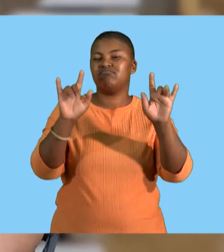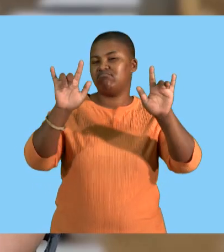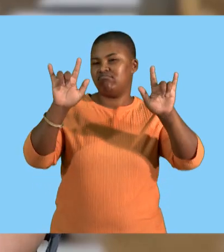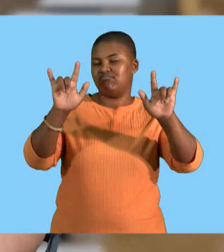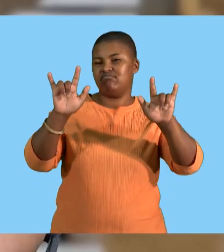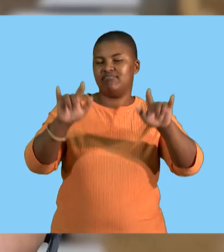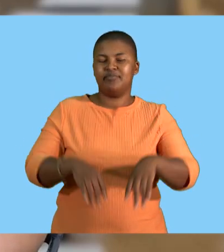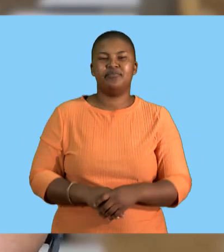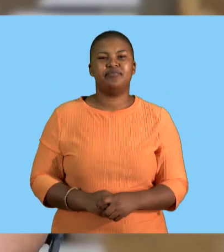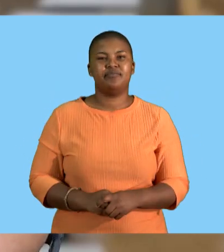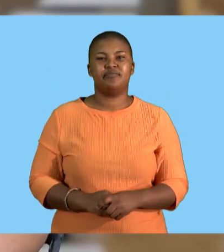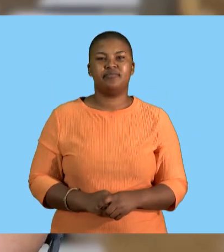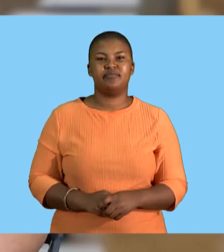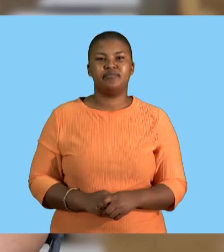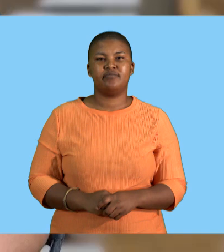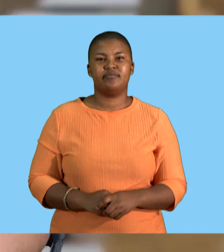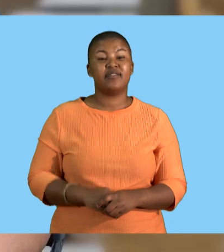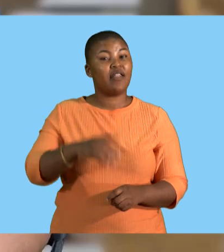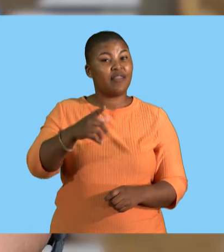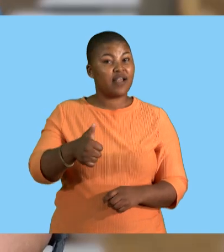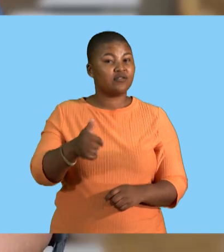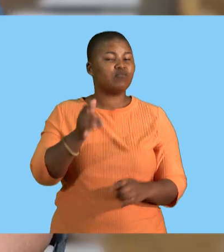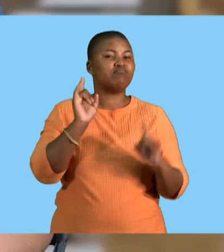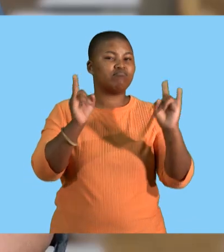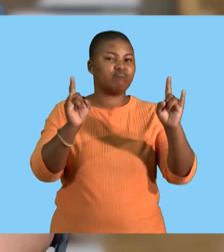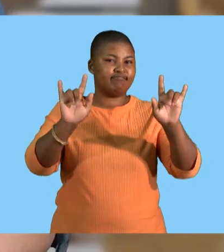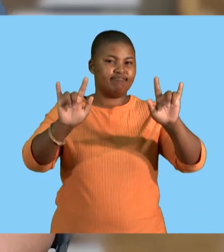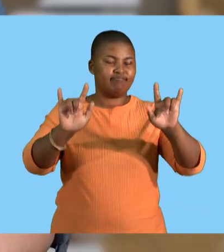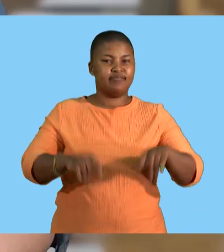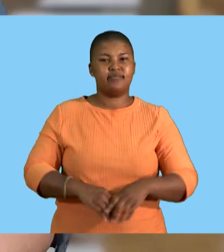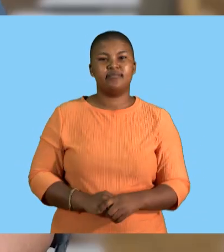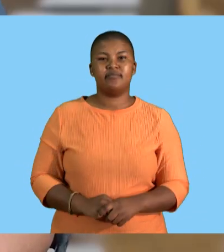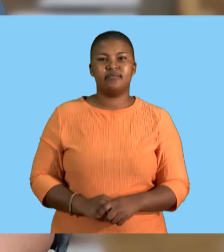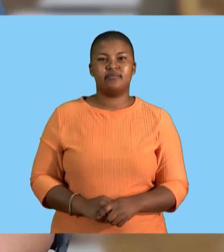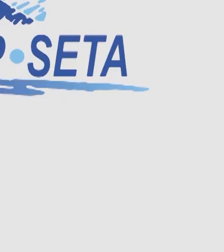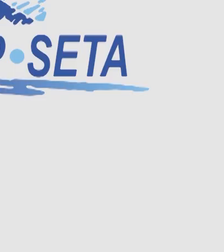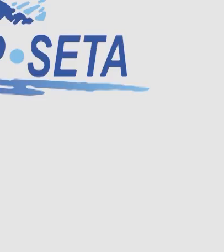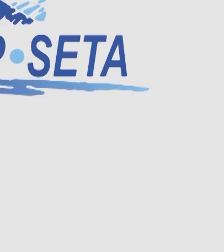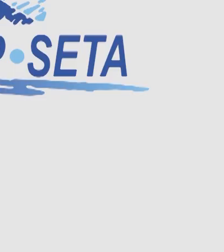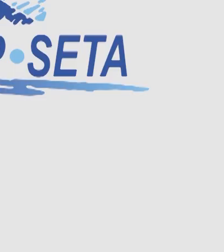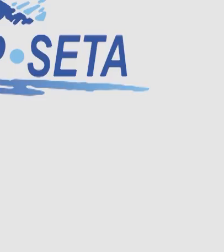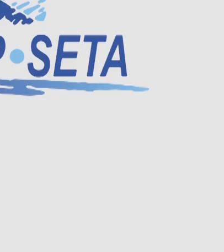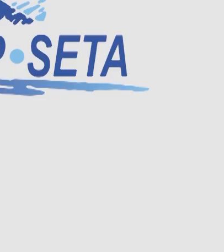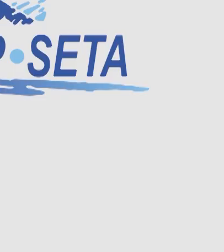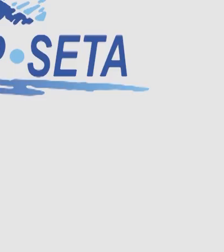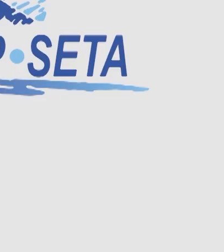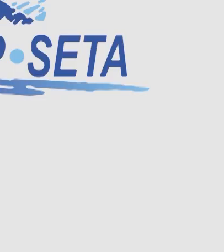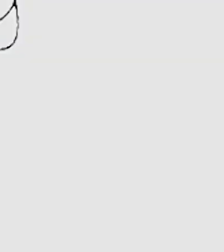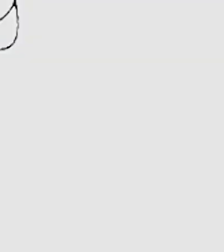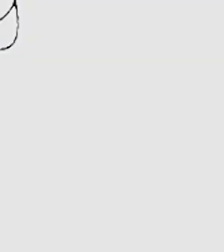Hope to see you again with the next one. Stay blessed. Enjoy your day.